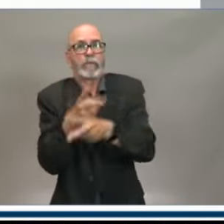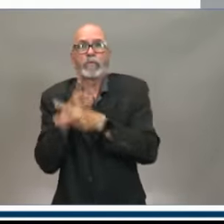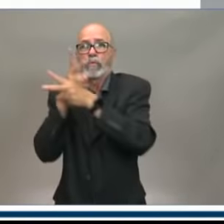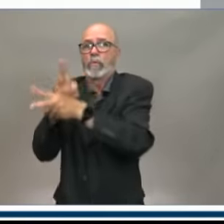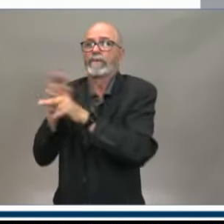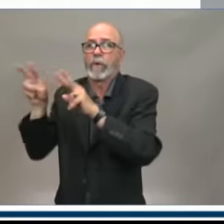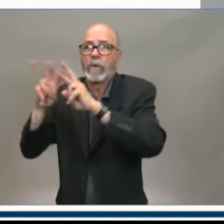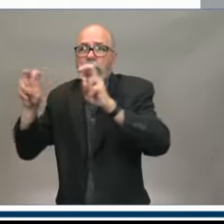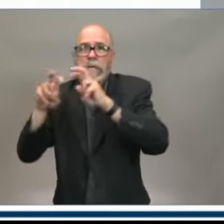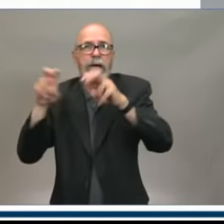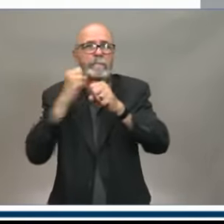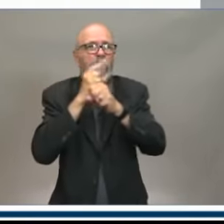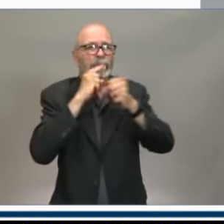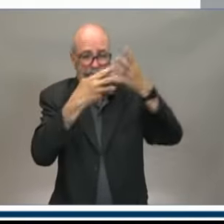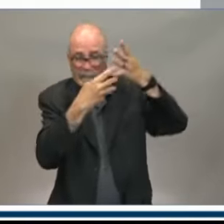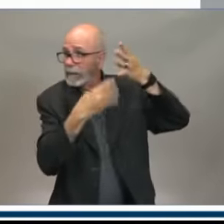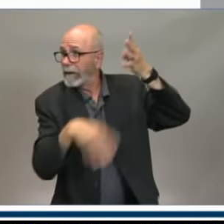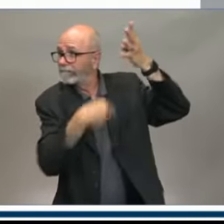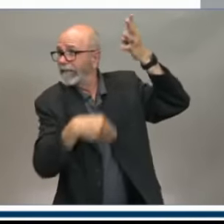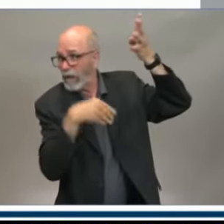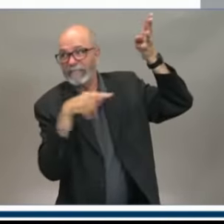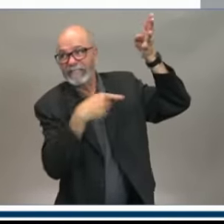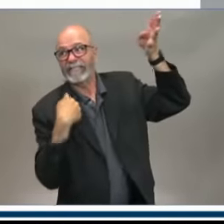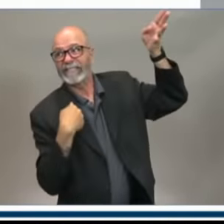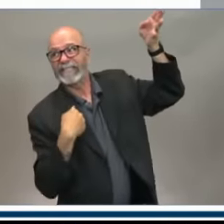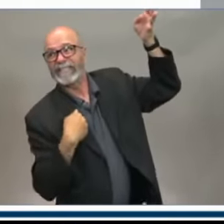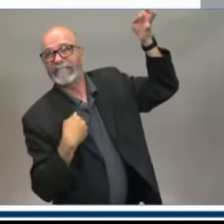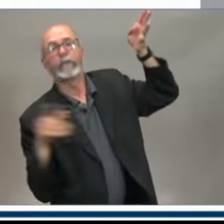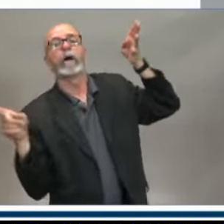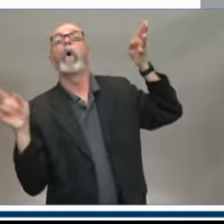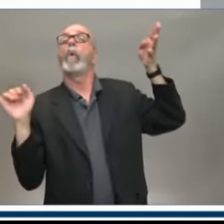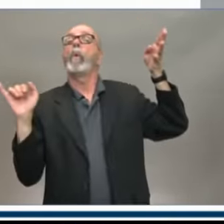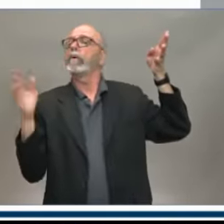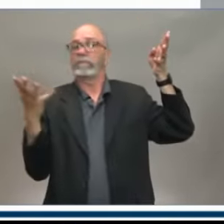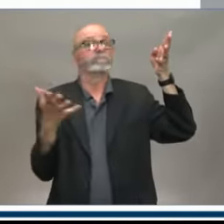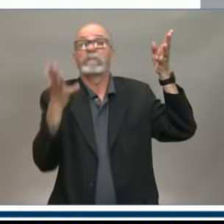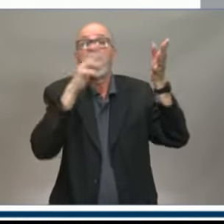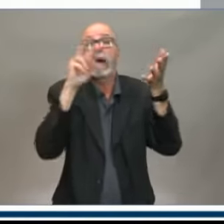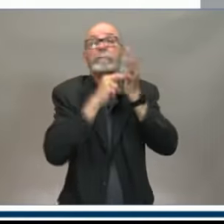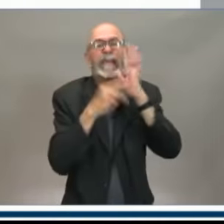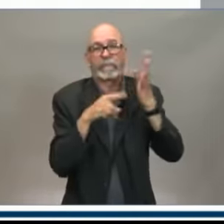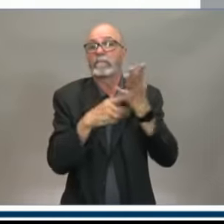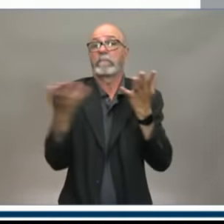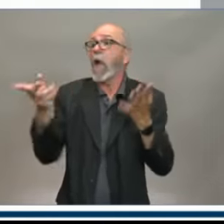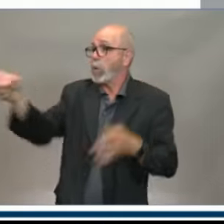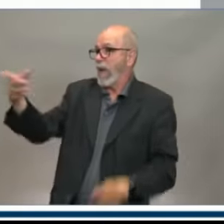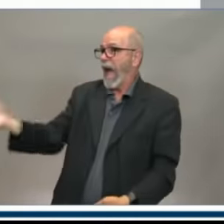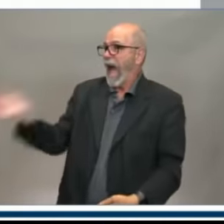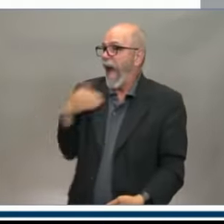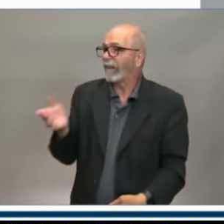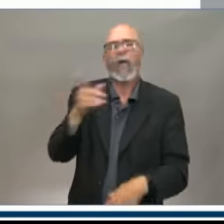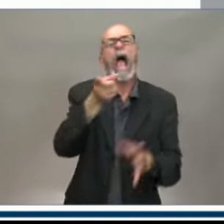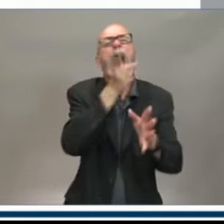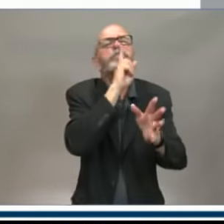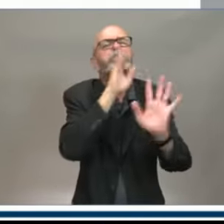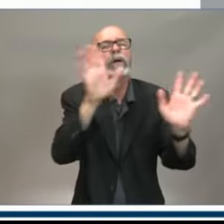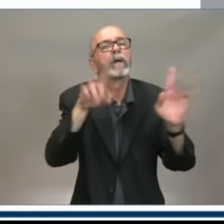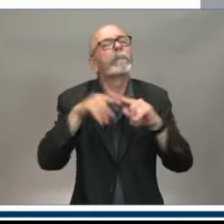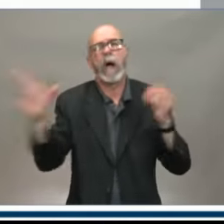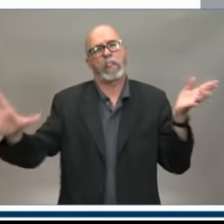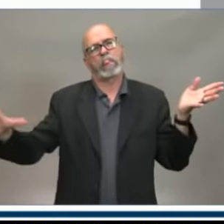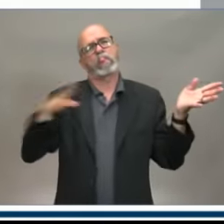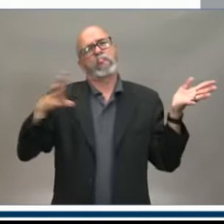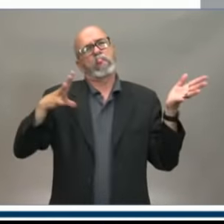of symptoms. Again, knowing that most of those aren't people with COVID, but we want to test a lot of people based on all these